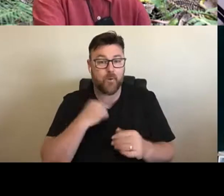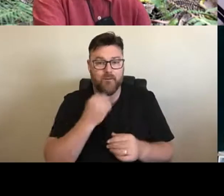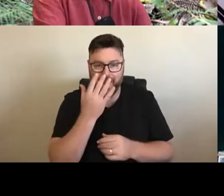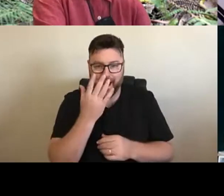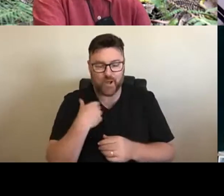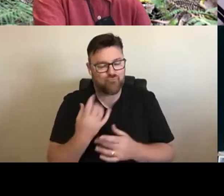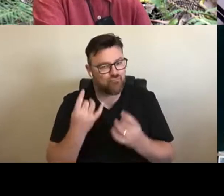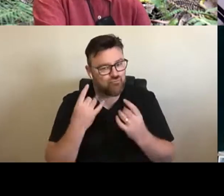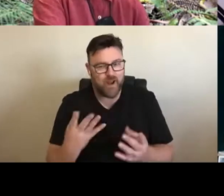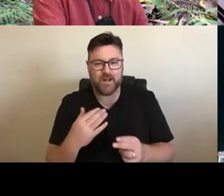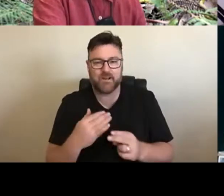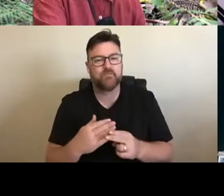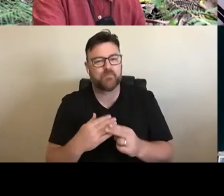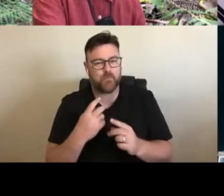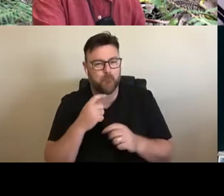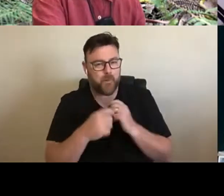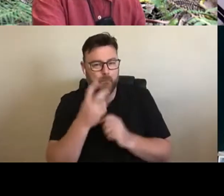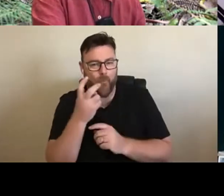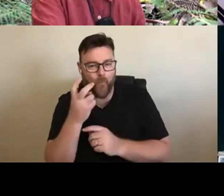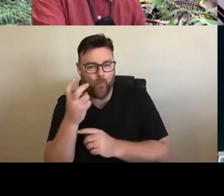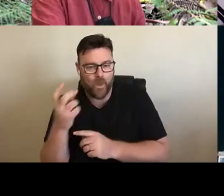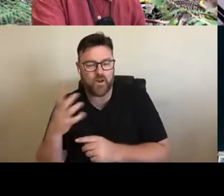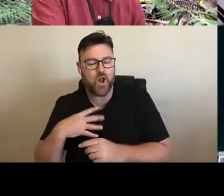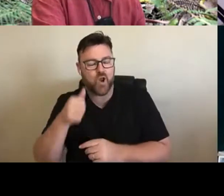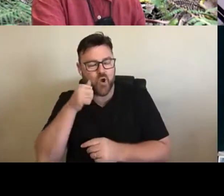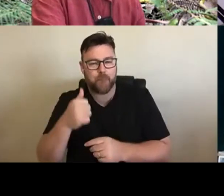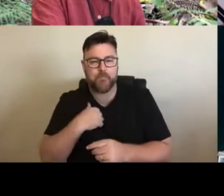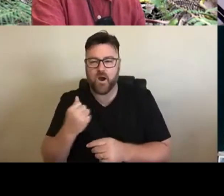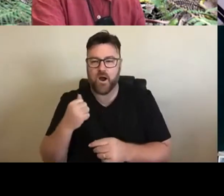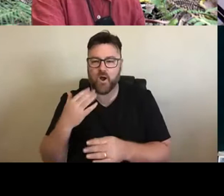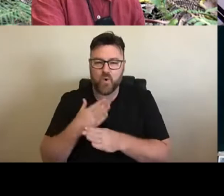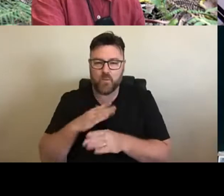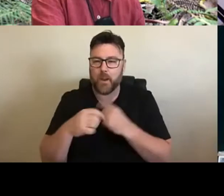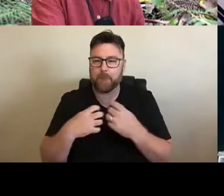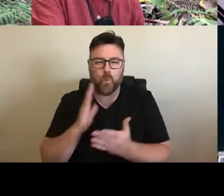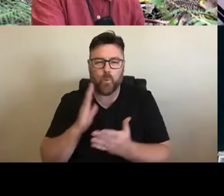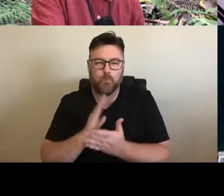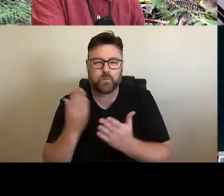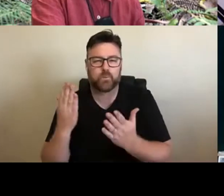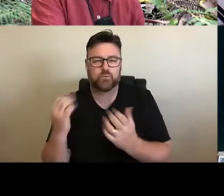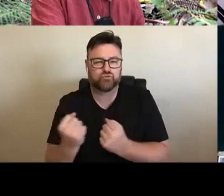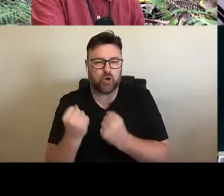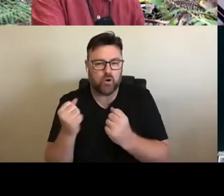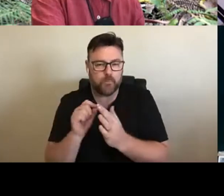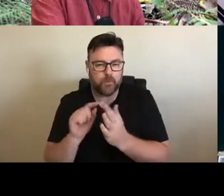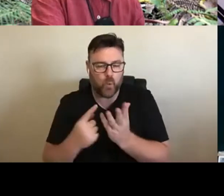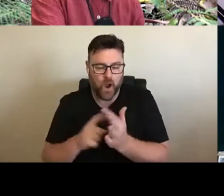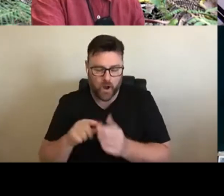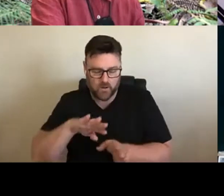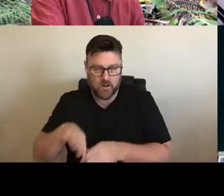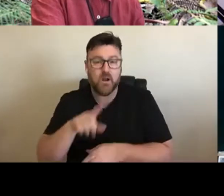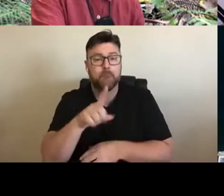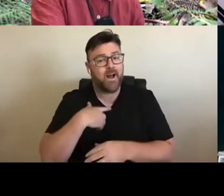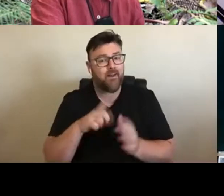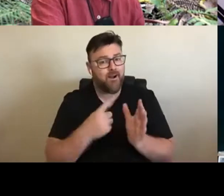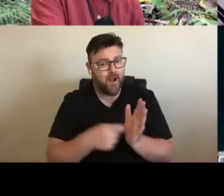know that work will get more pure and strong. But also beyond the artwork itself is talking more